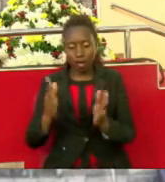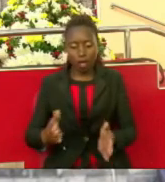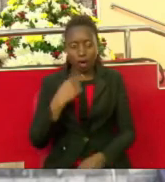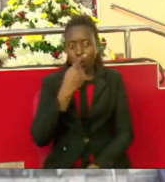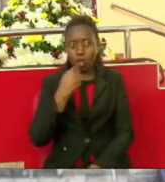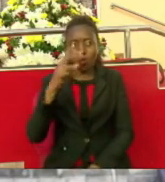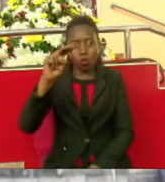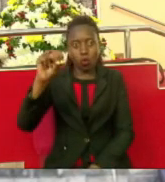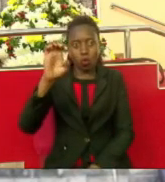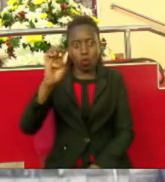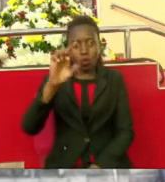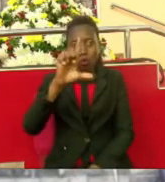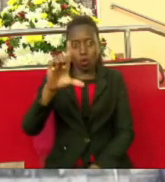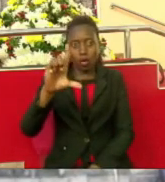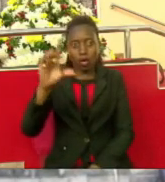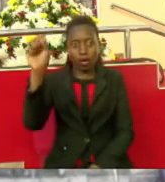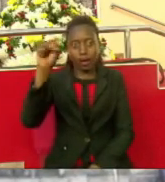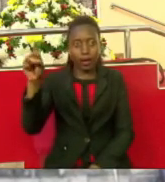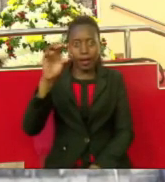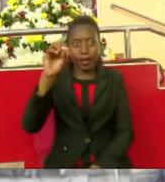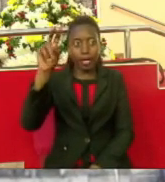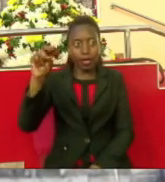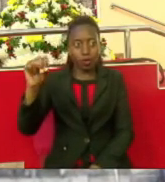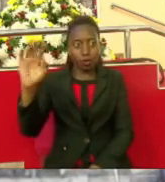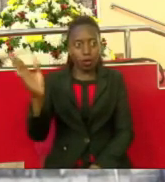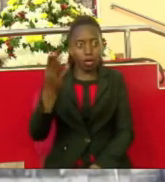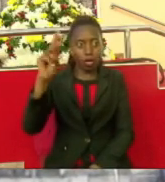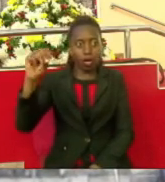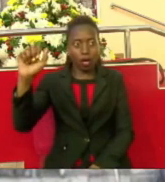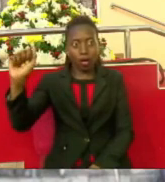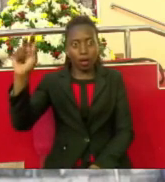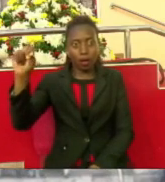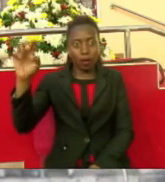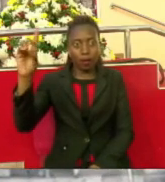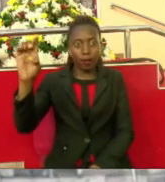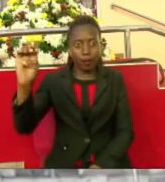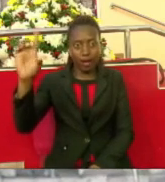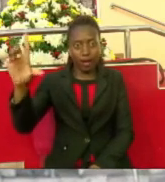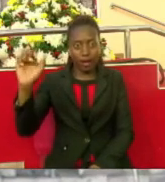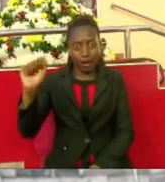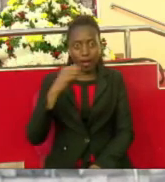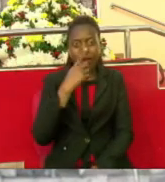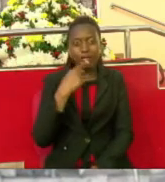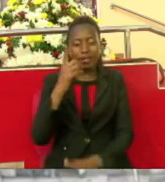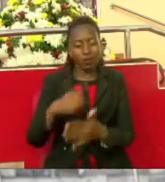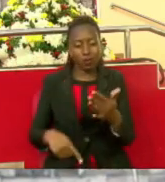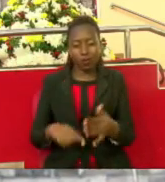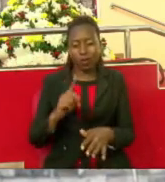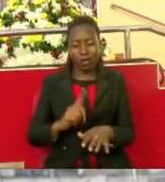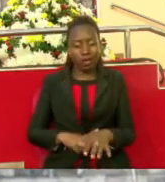And Mandela says, when your life is a struggle, as mine was,